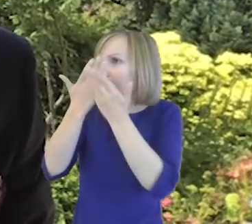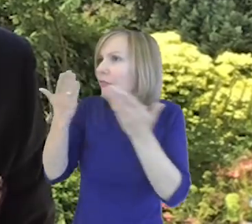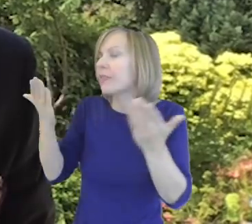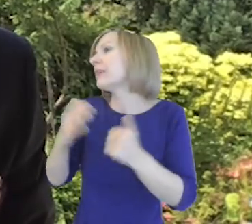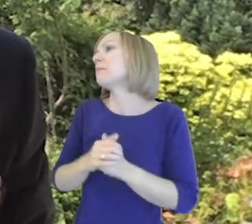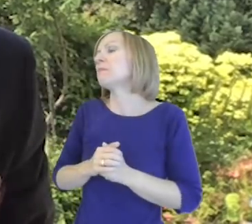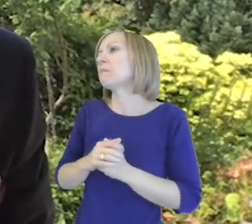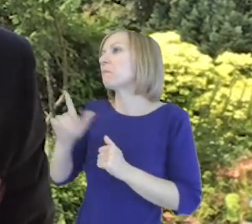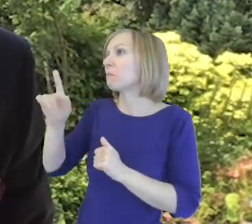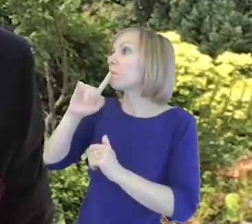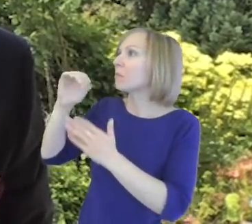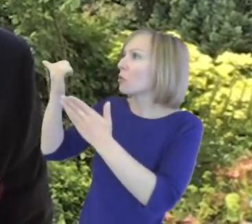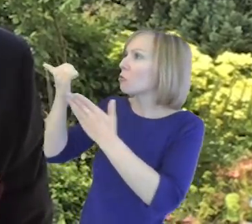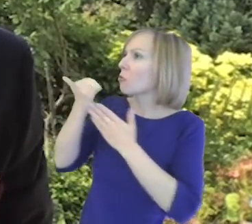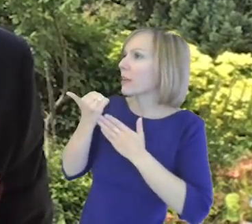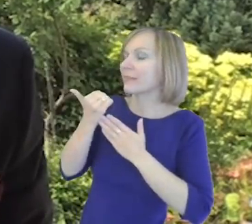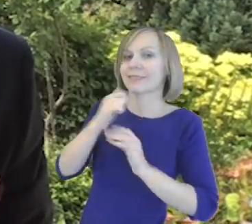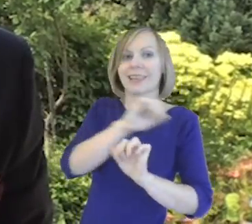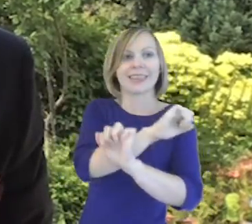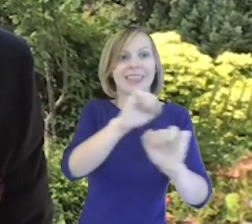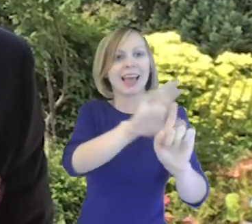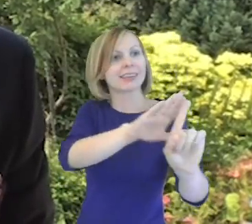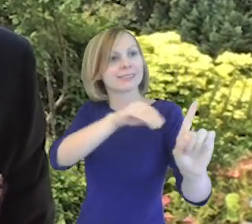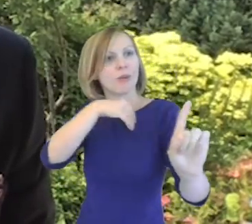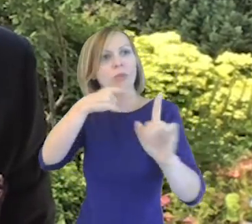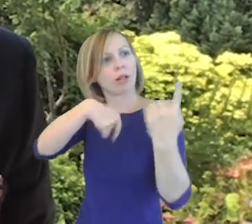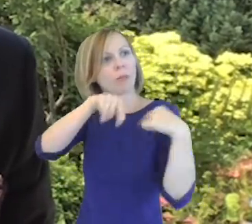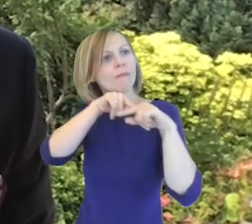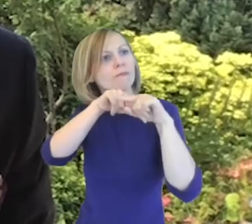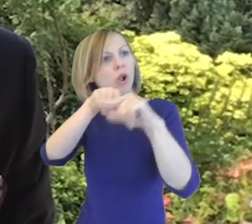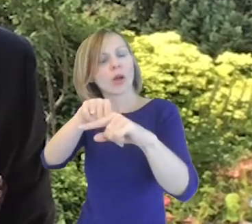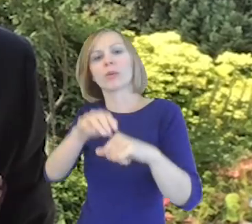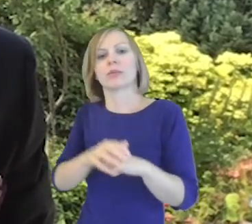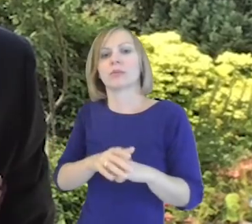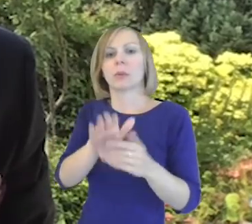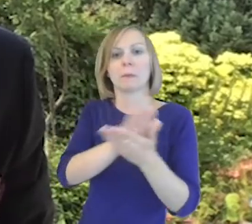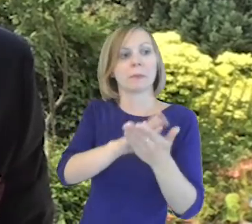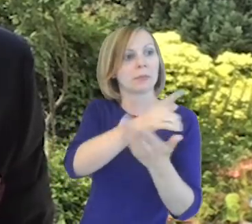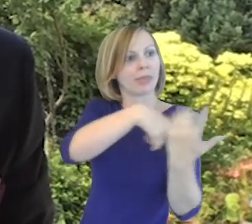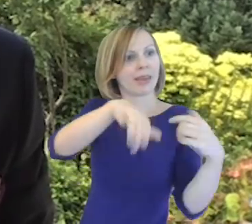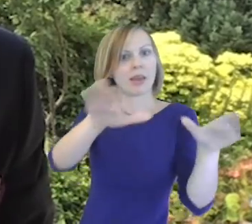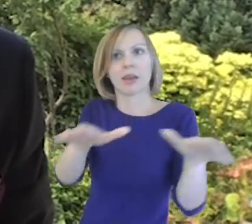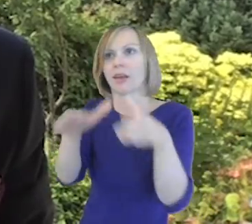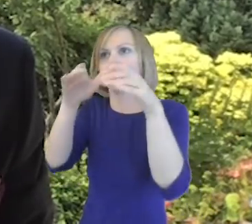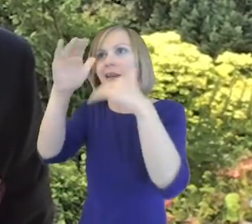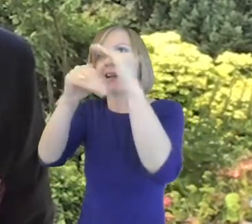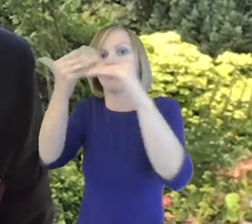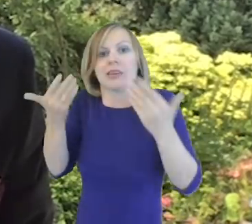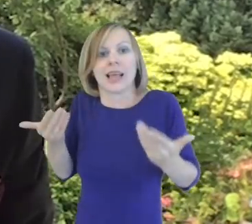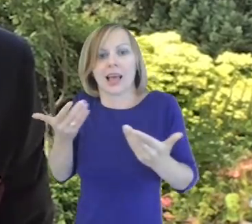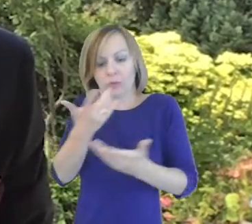beseeching thee to give us grace to follow their good example, that with them we may be partakers of thy heavenly